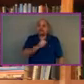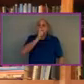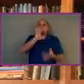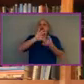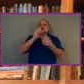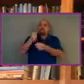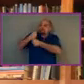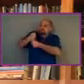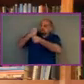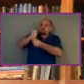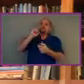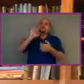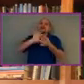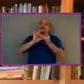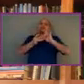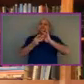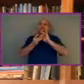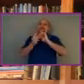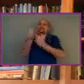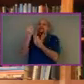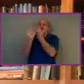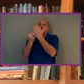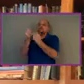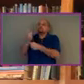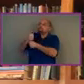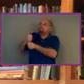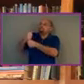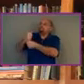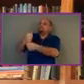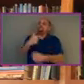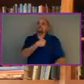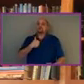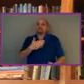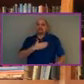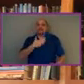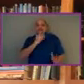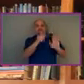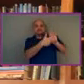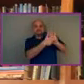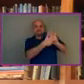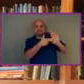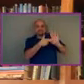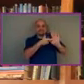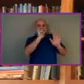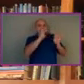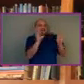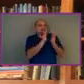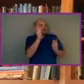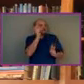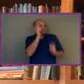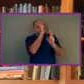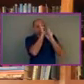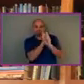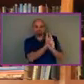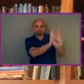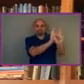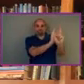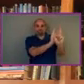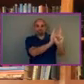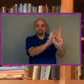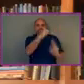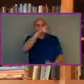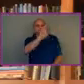torchbearer. And so we're really happy to be able to name this small moon in honor of